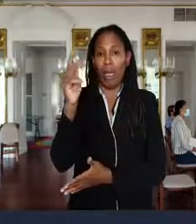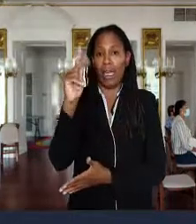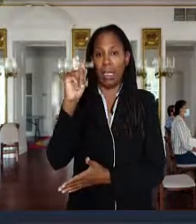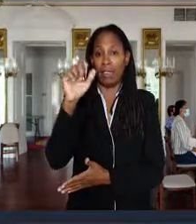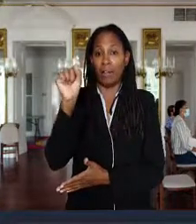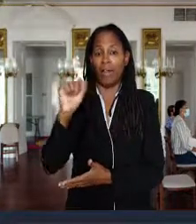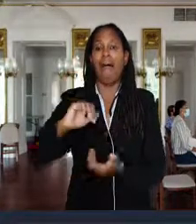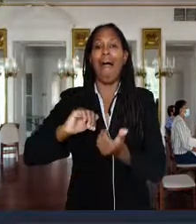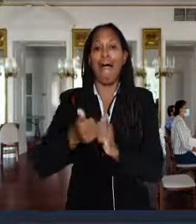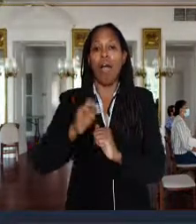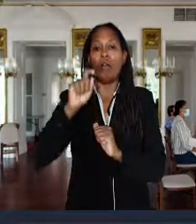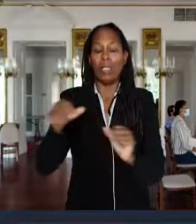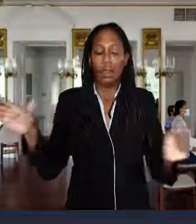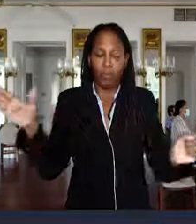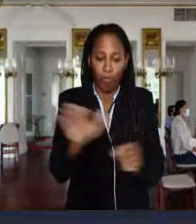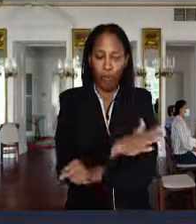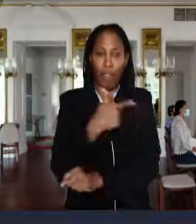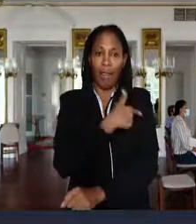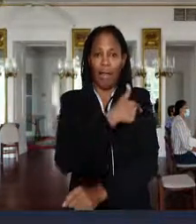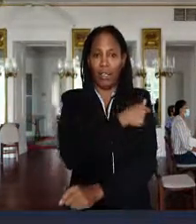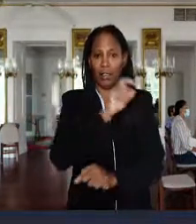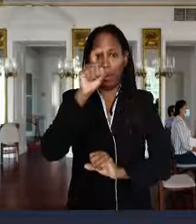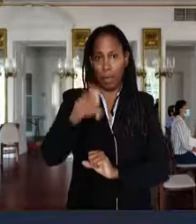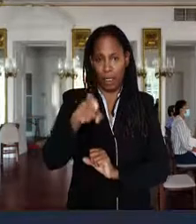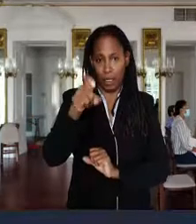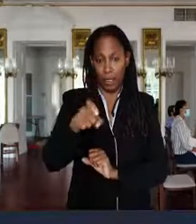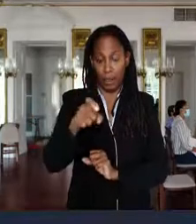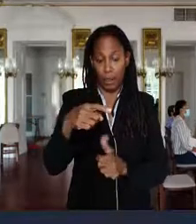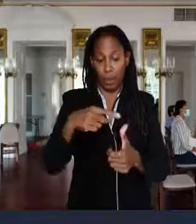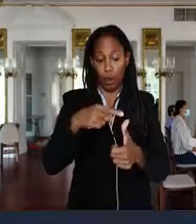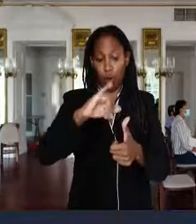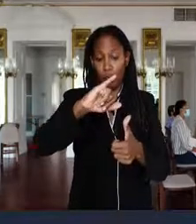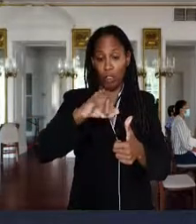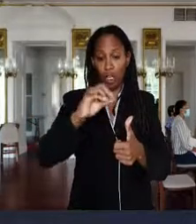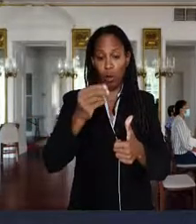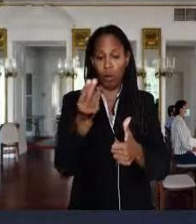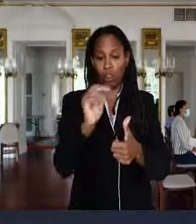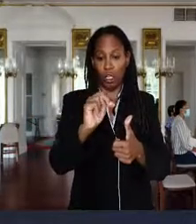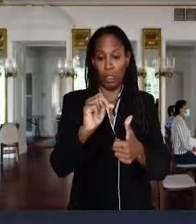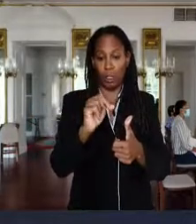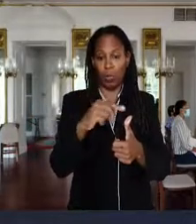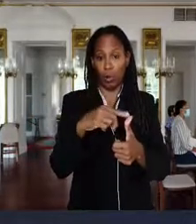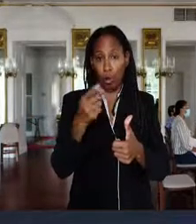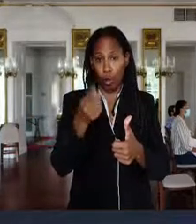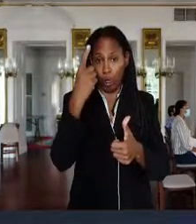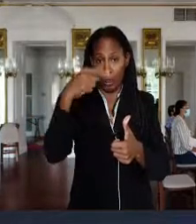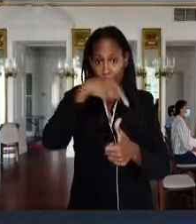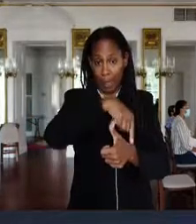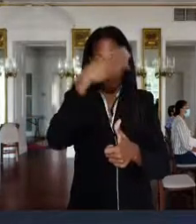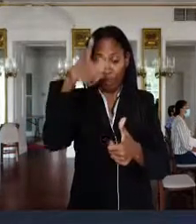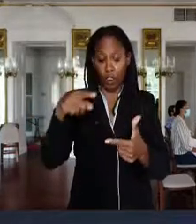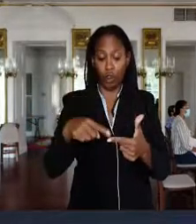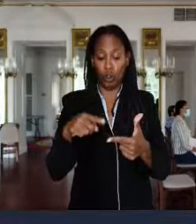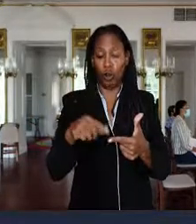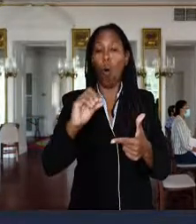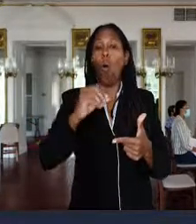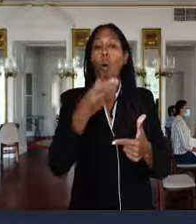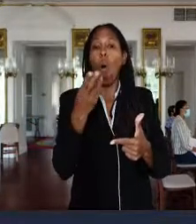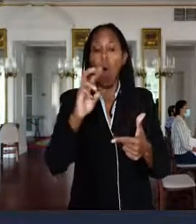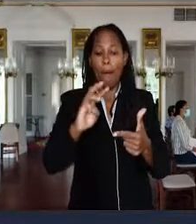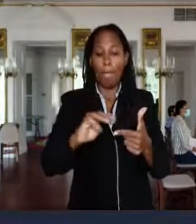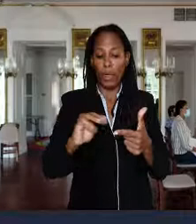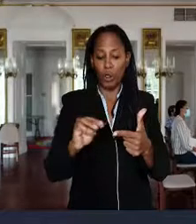fully vaccinated. That is either the Johnson, one dose, or the Moderna and Pfizer, both